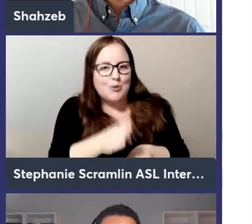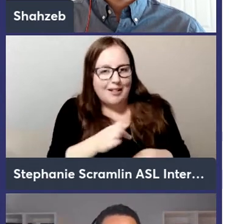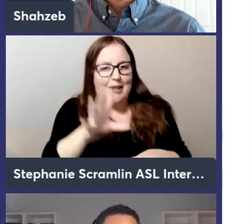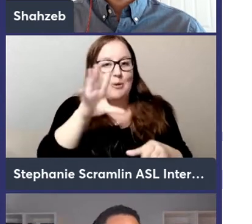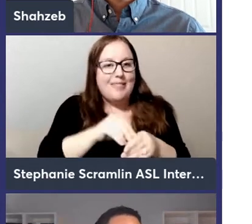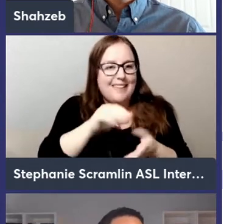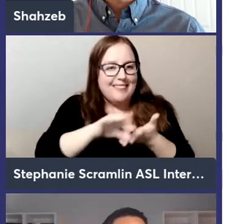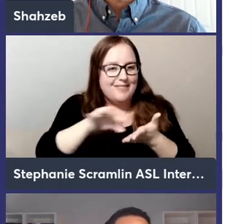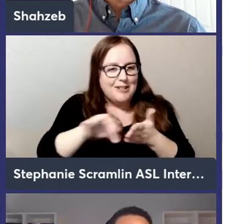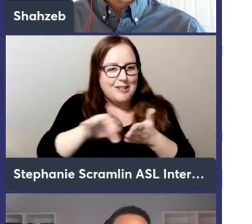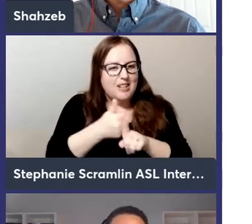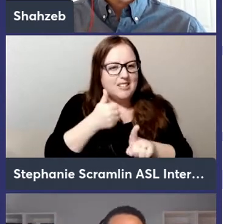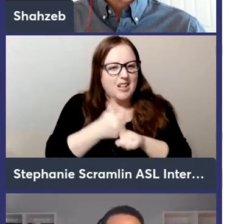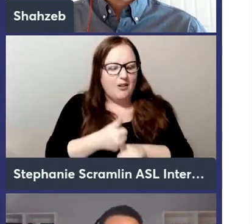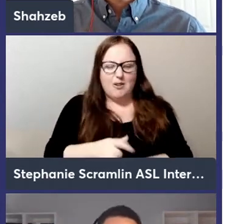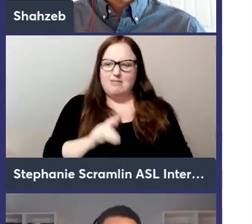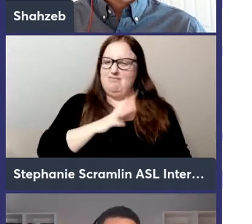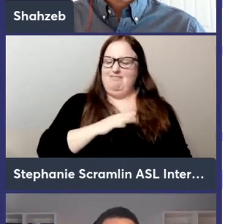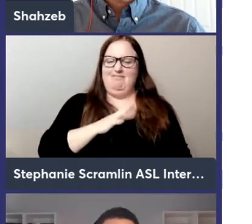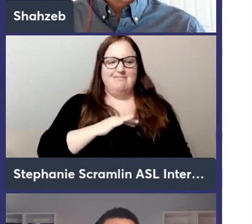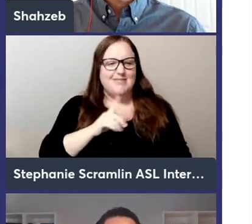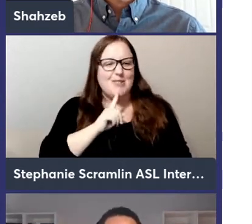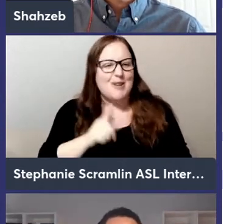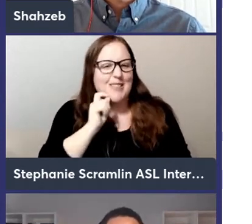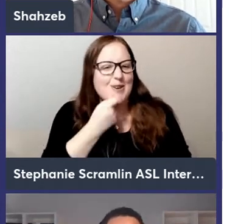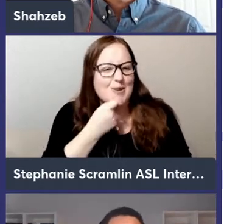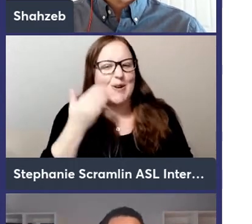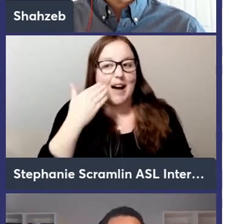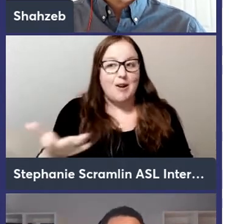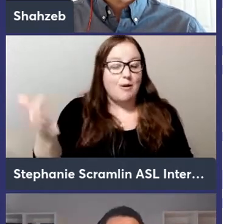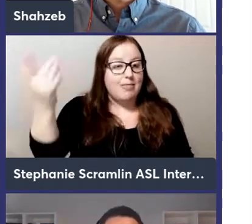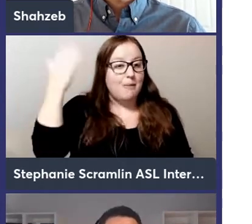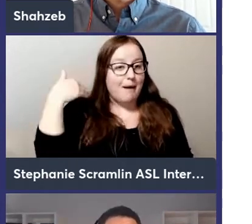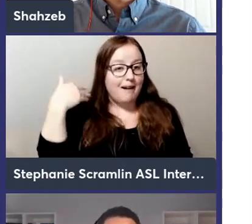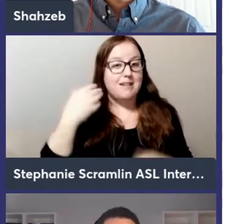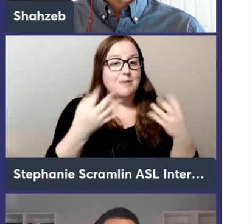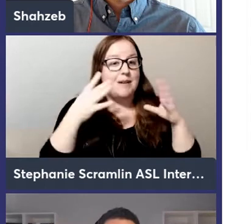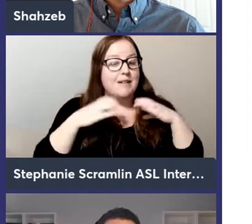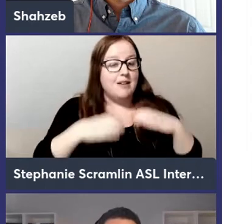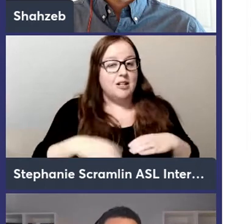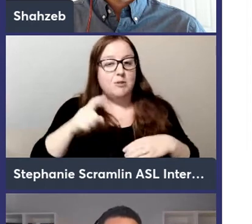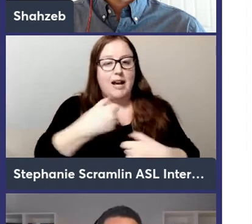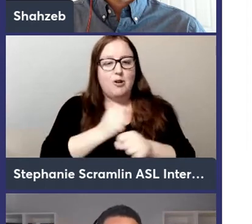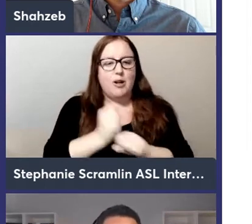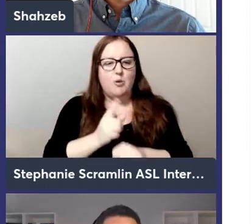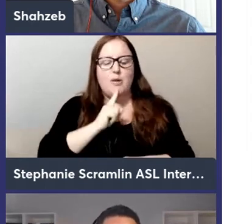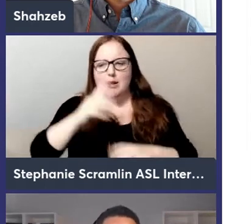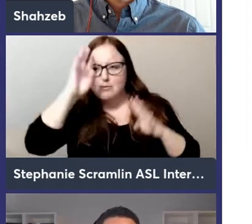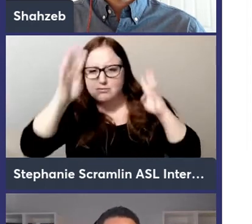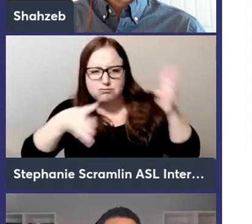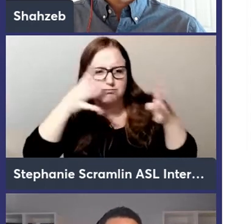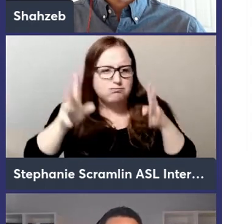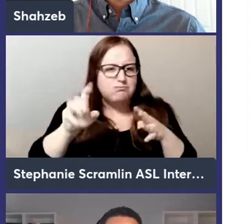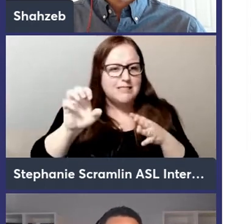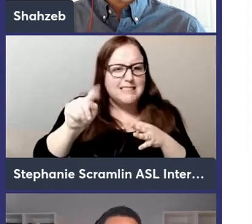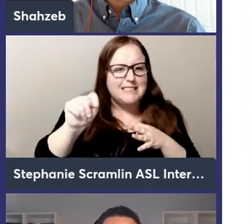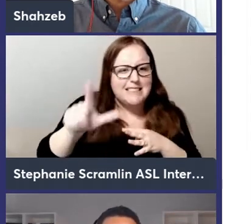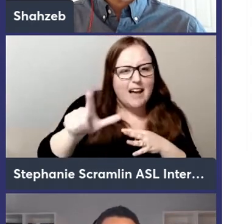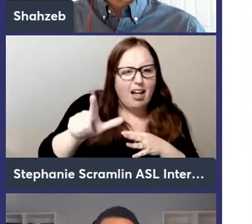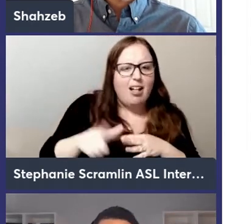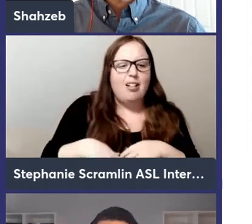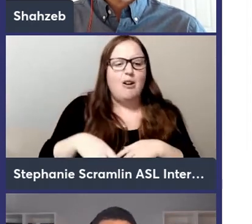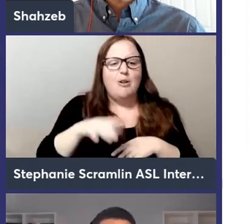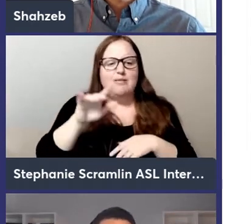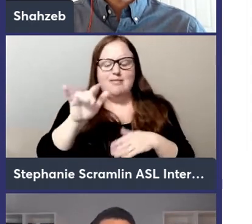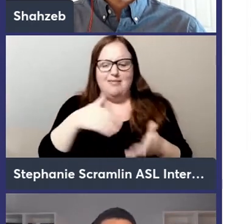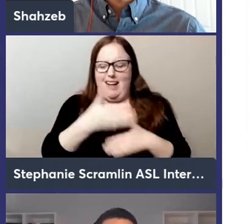feature itself. That's actually really cool, because I know in the past, a lot of our customers had to create these really creative ETL or extract, transform, load jobs,